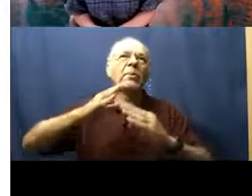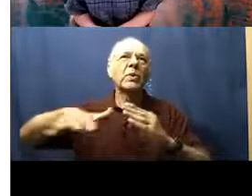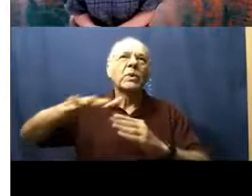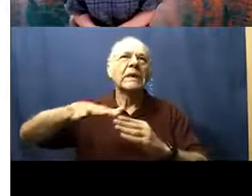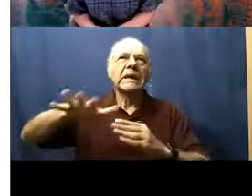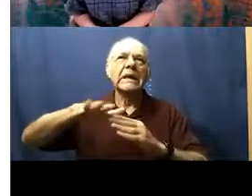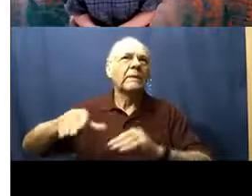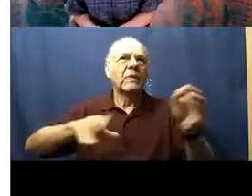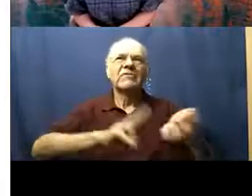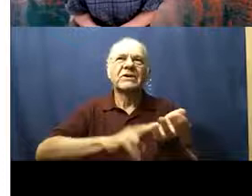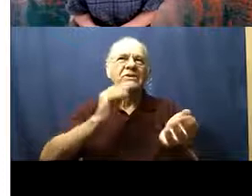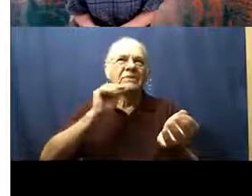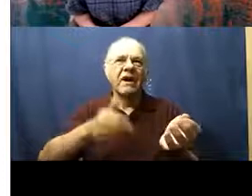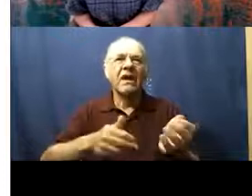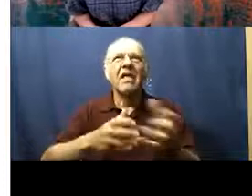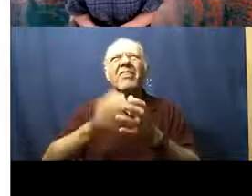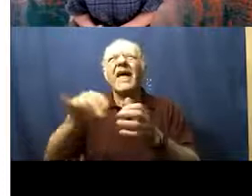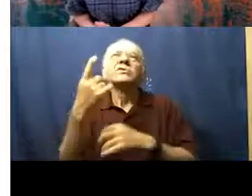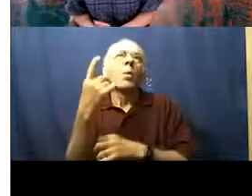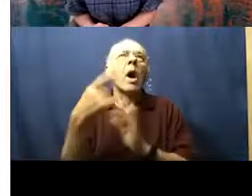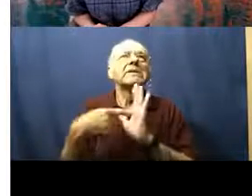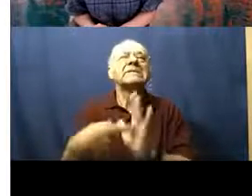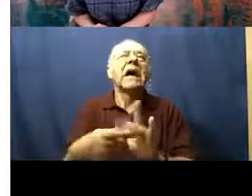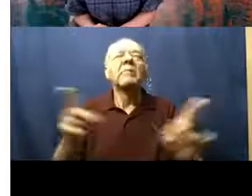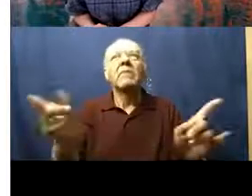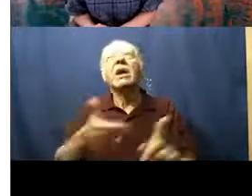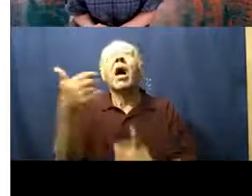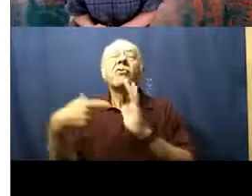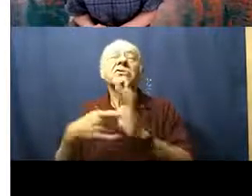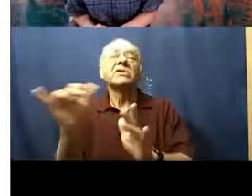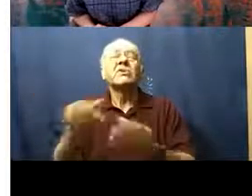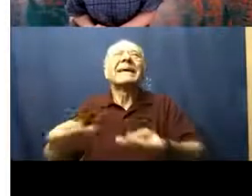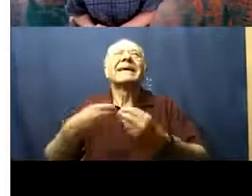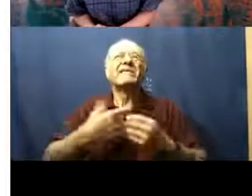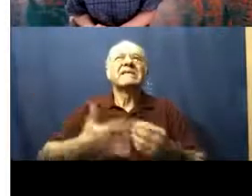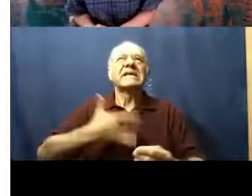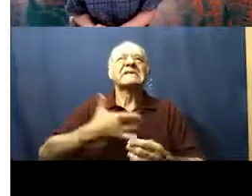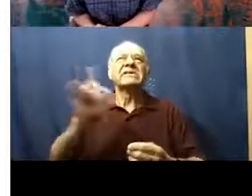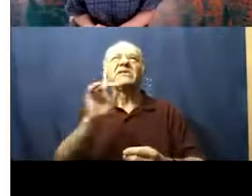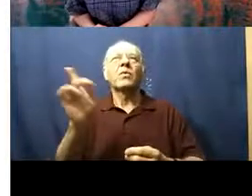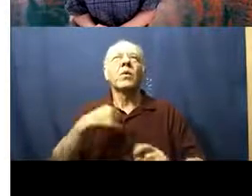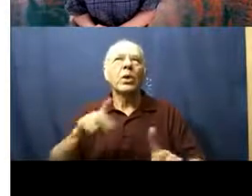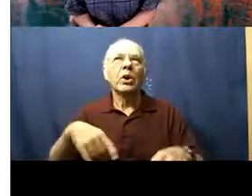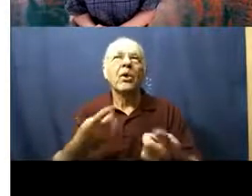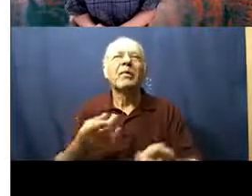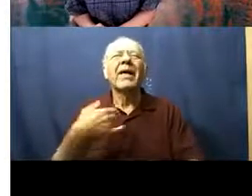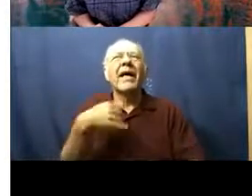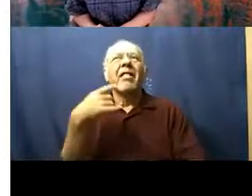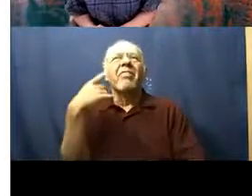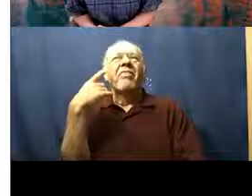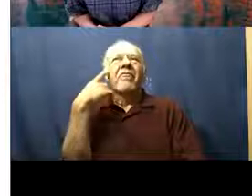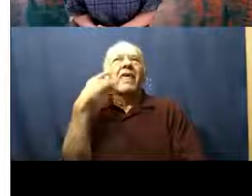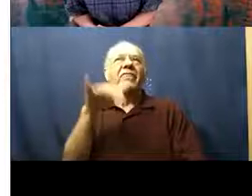one indicator, and there are lots of others that give us a sense of direction. And I think it's a